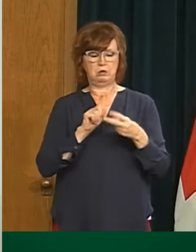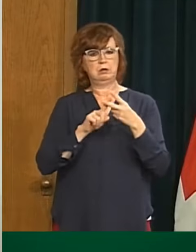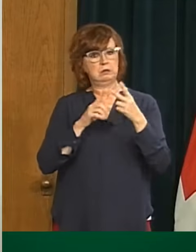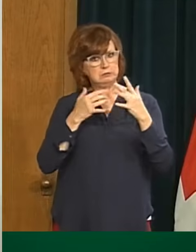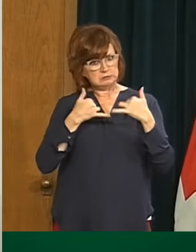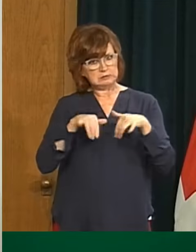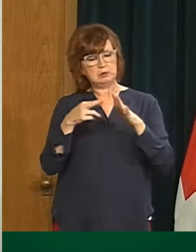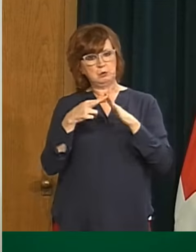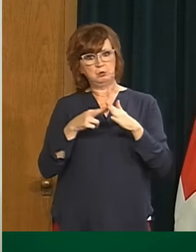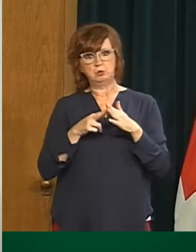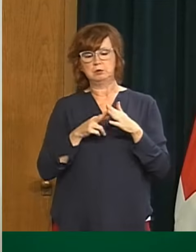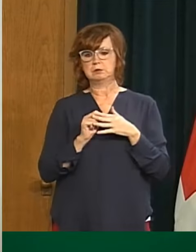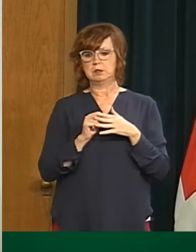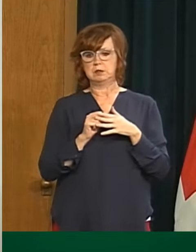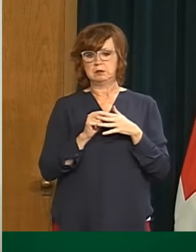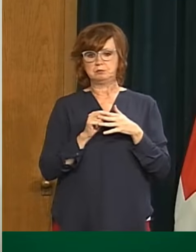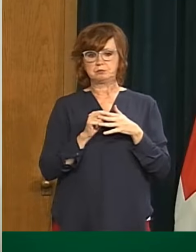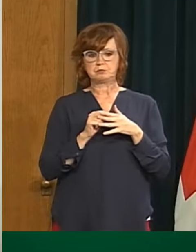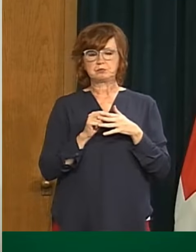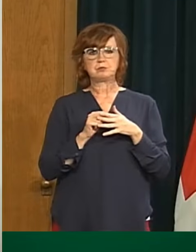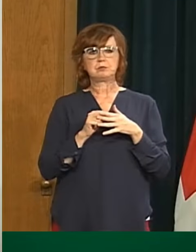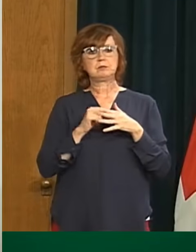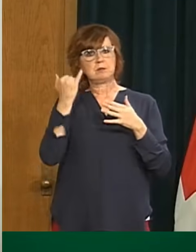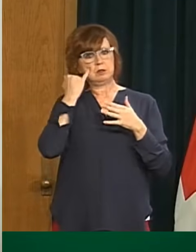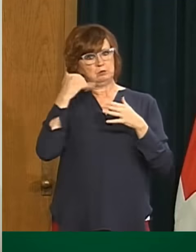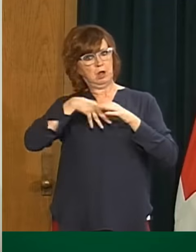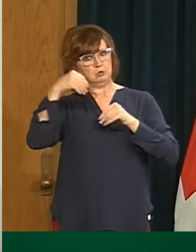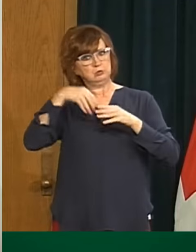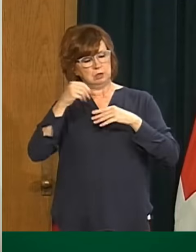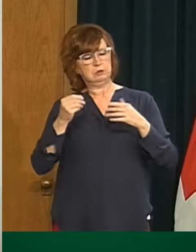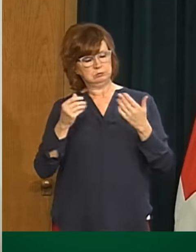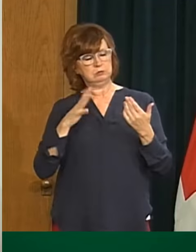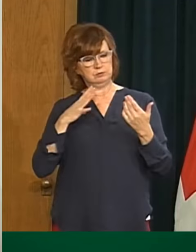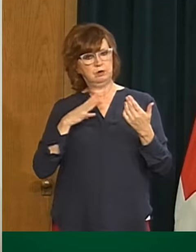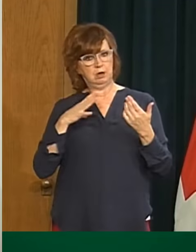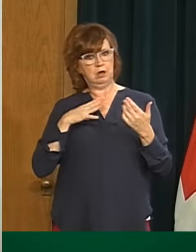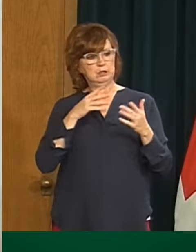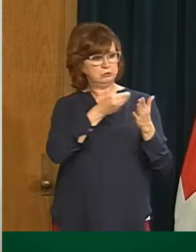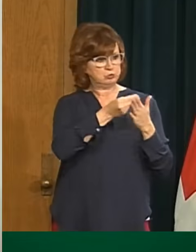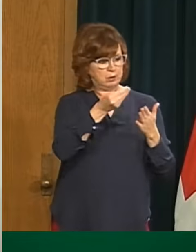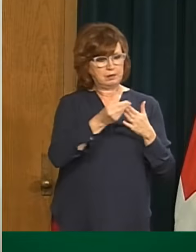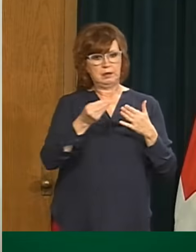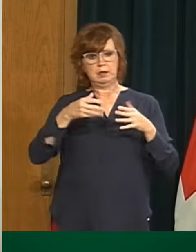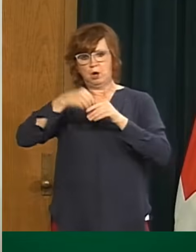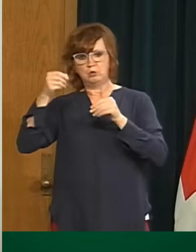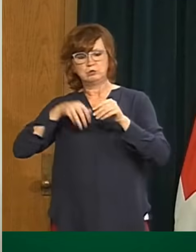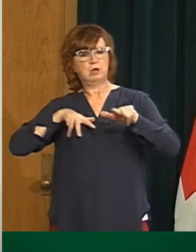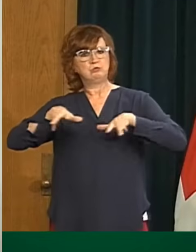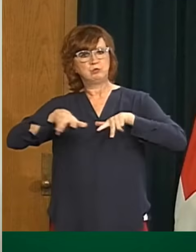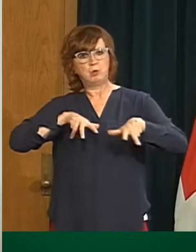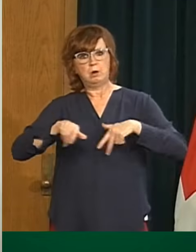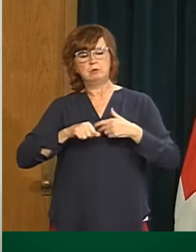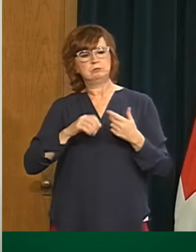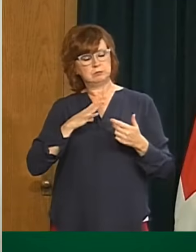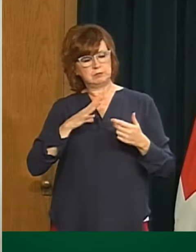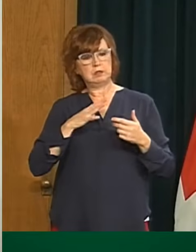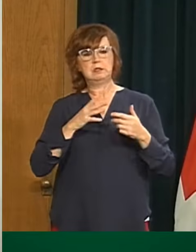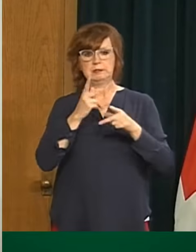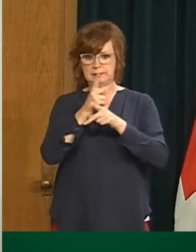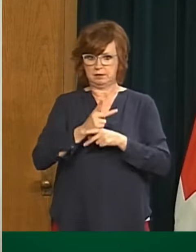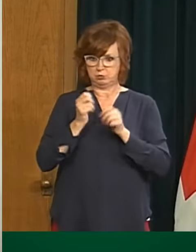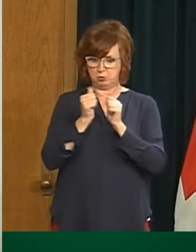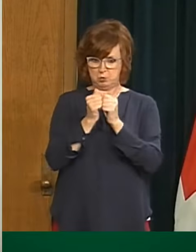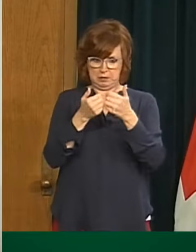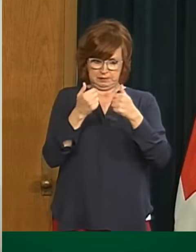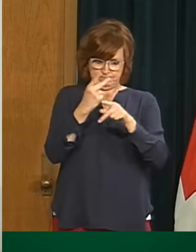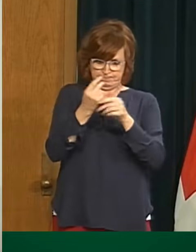physical distancing to make sure that the curve remains flat throughout Saskatchewan, while, of course, looking very carefully at